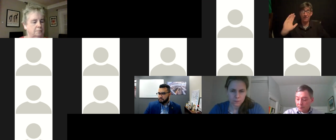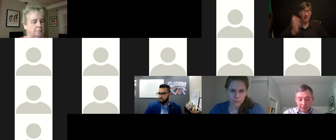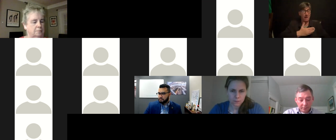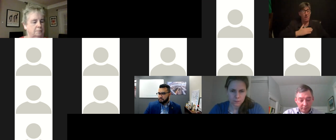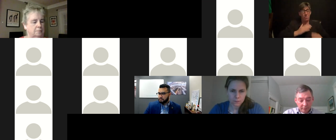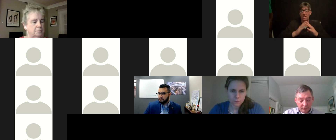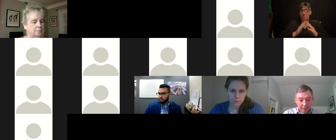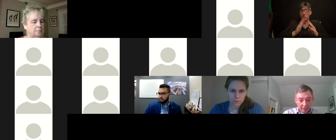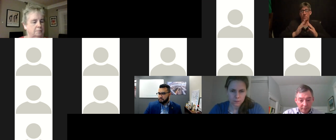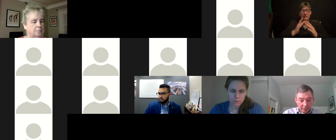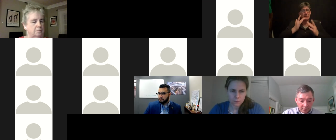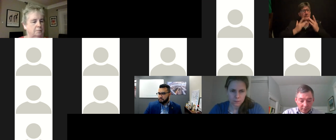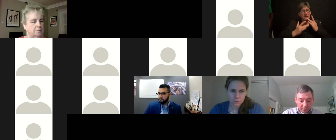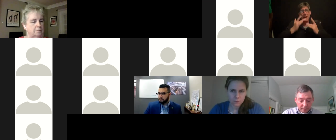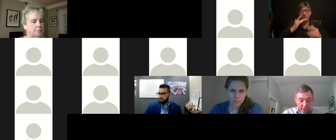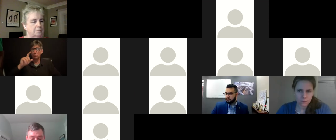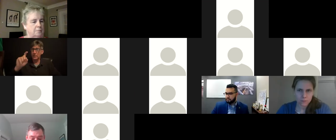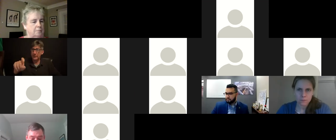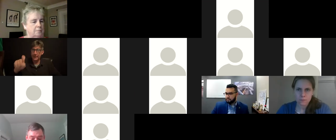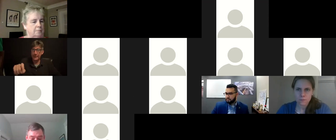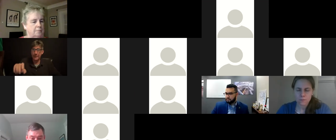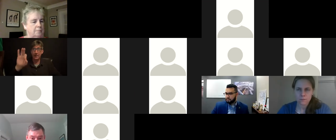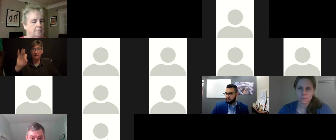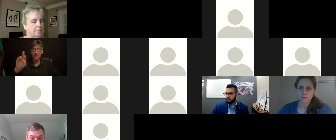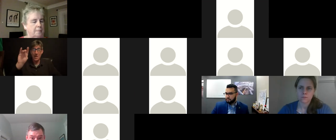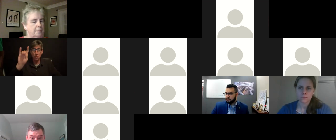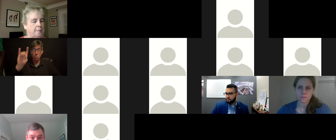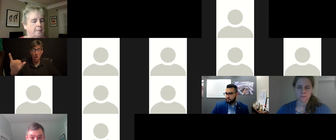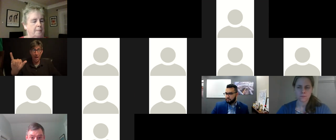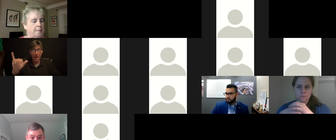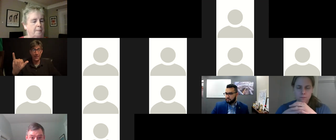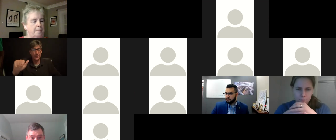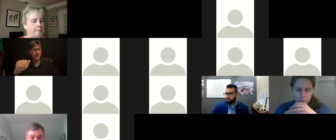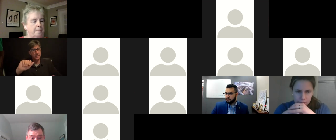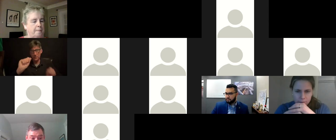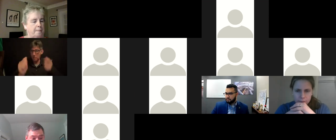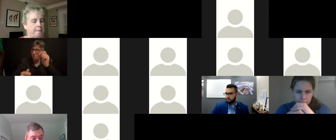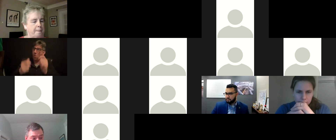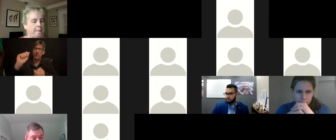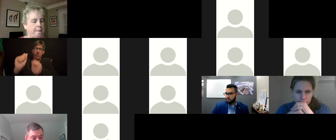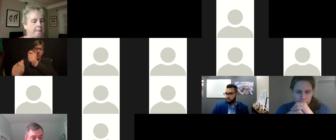needs access. The Fenway is going through one of many rounds of